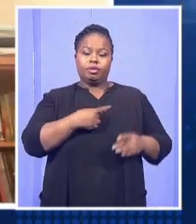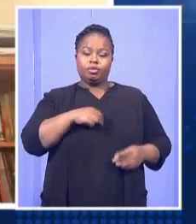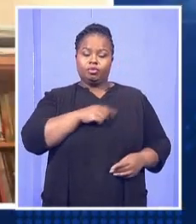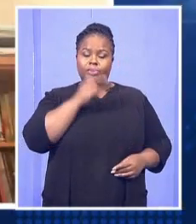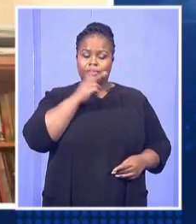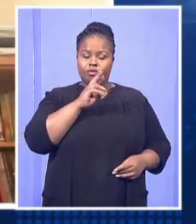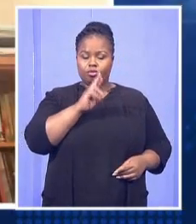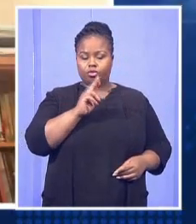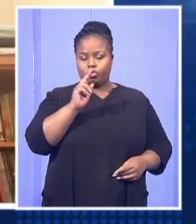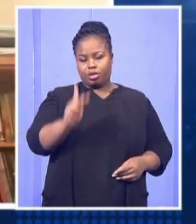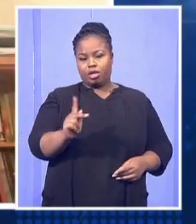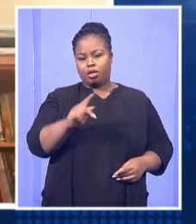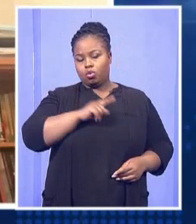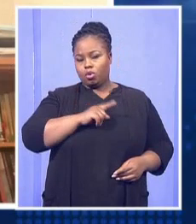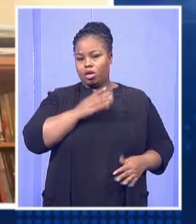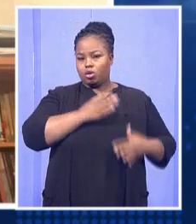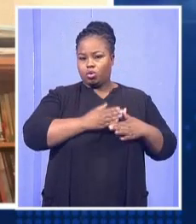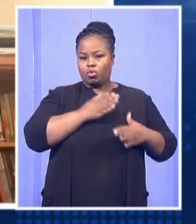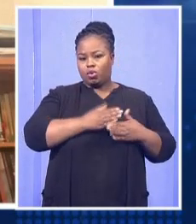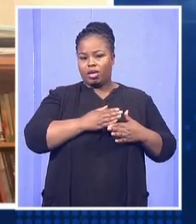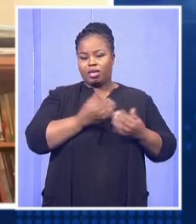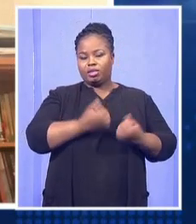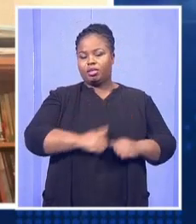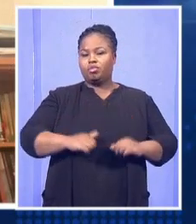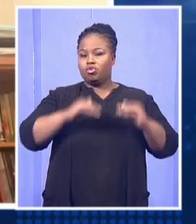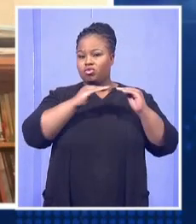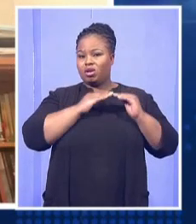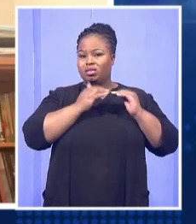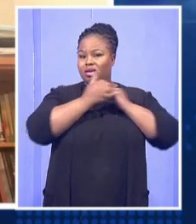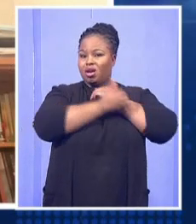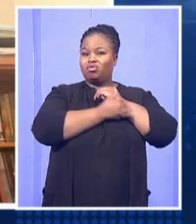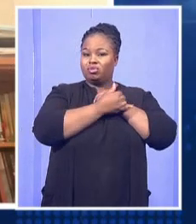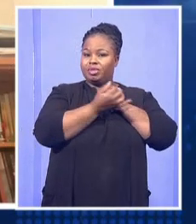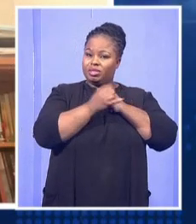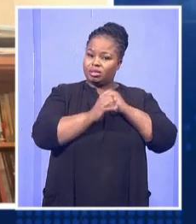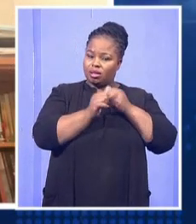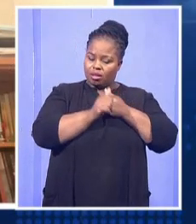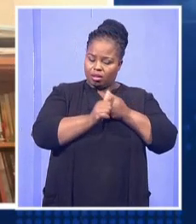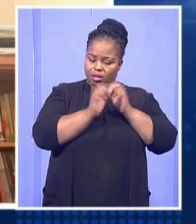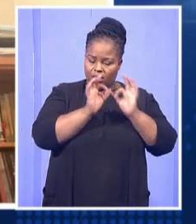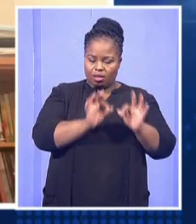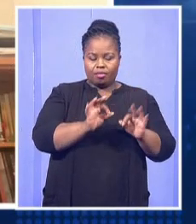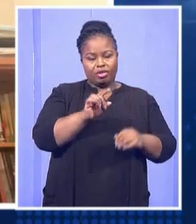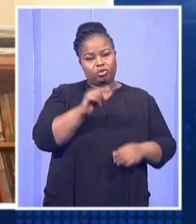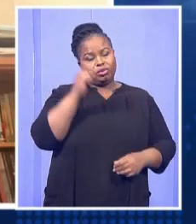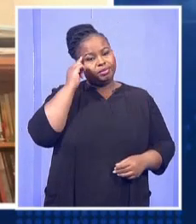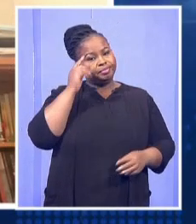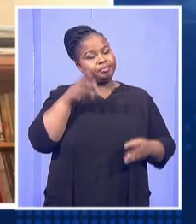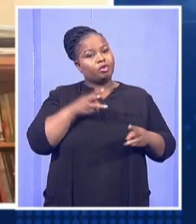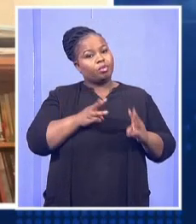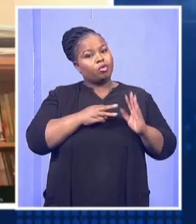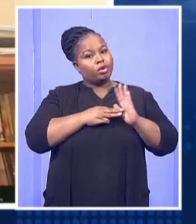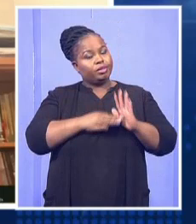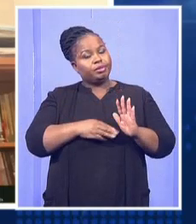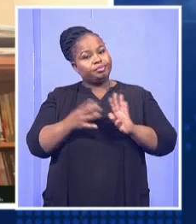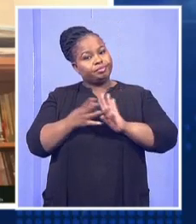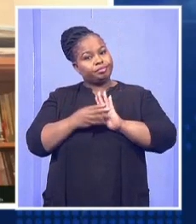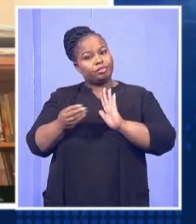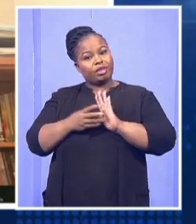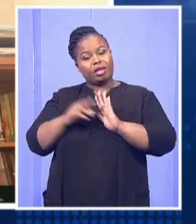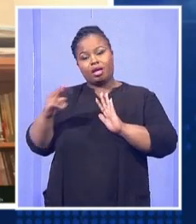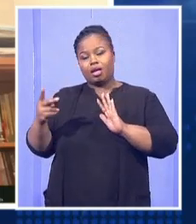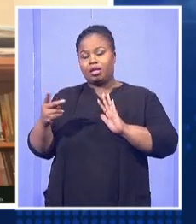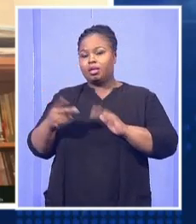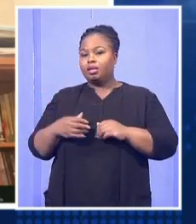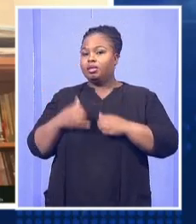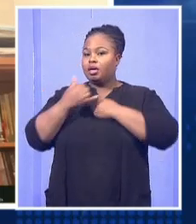being able to operate as a democratic state and still be able to uphold it. But is this a model that we can see duplicated in other parts of the world?